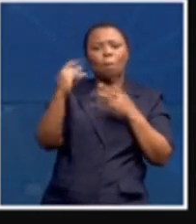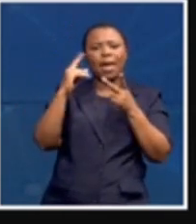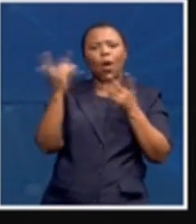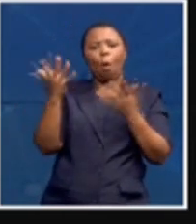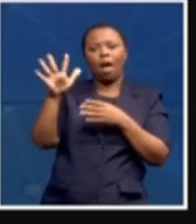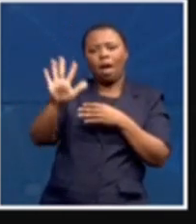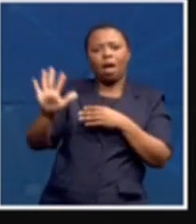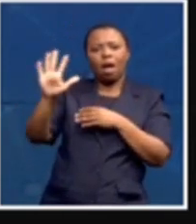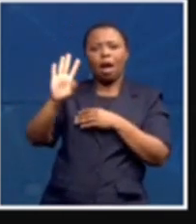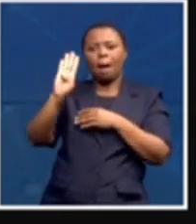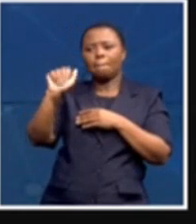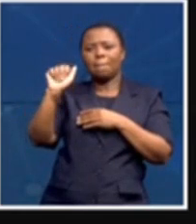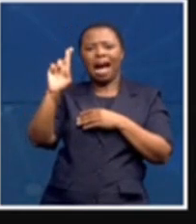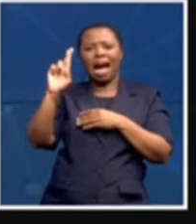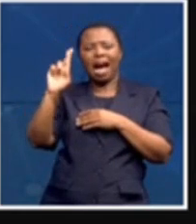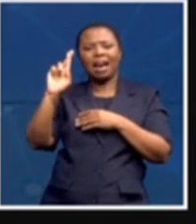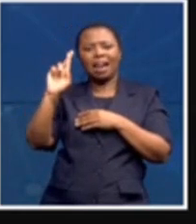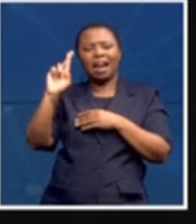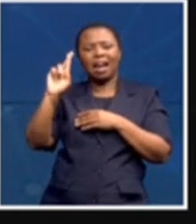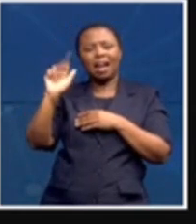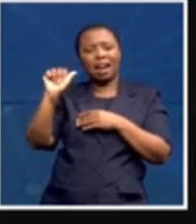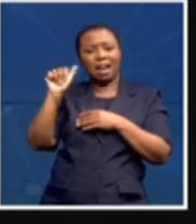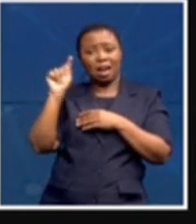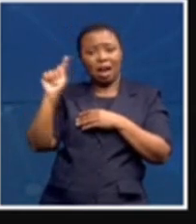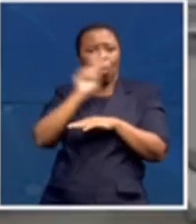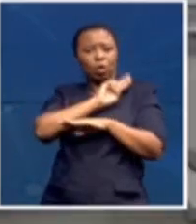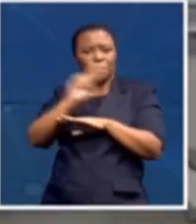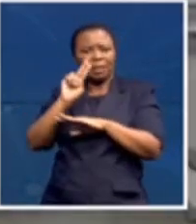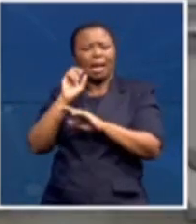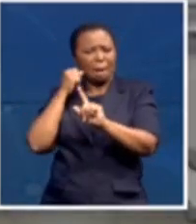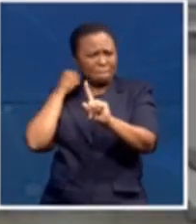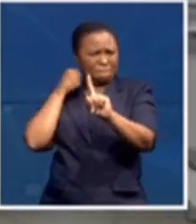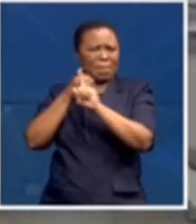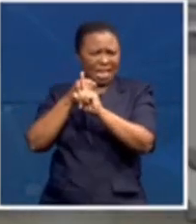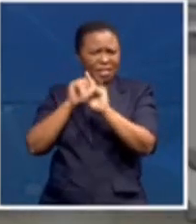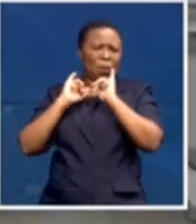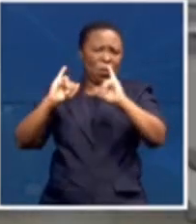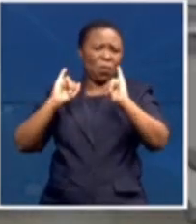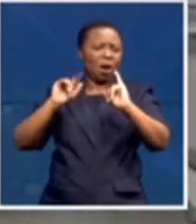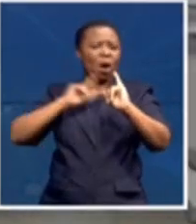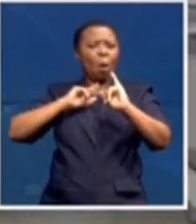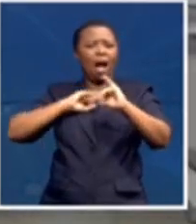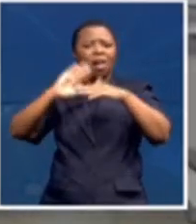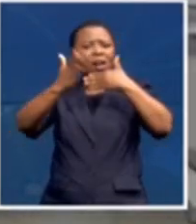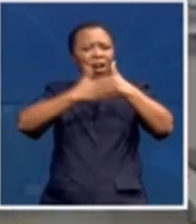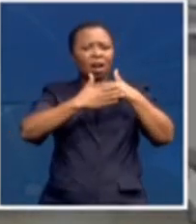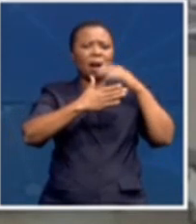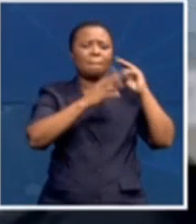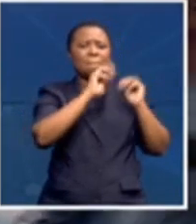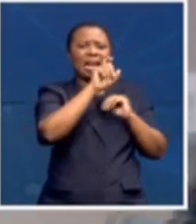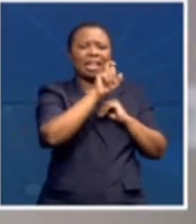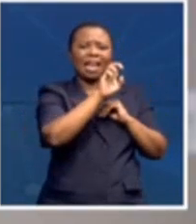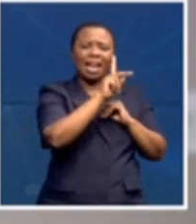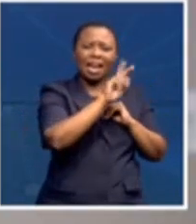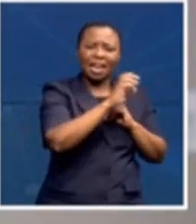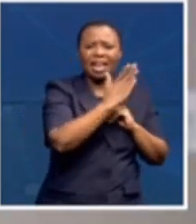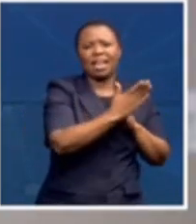feeling the impact of the closure of Charlotte Maxeke, Helen Joseph, Rahima Musa, but also the hospitals